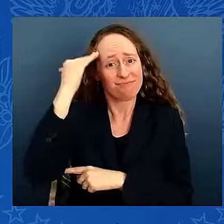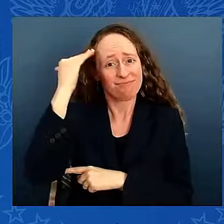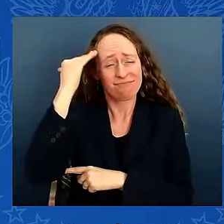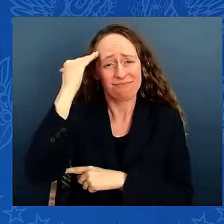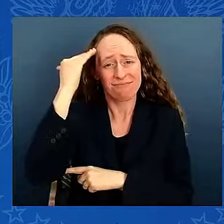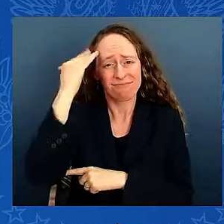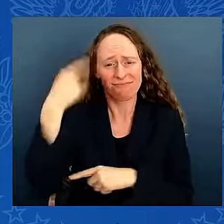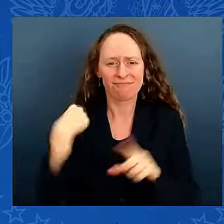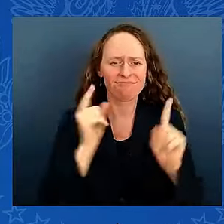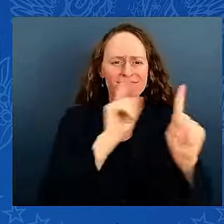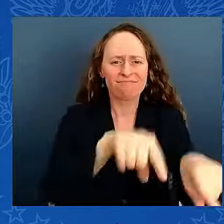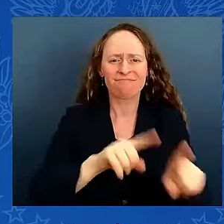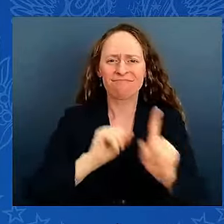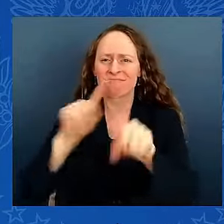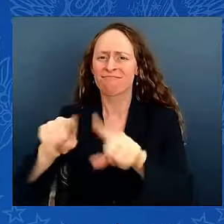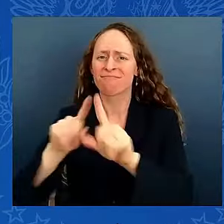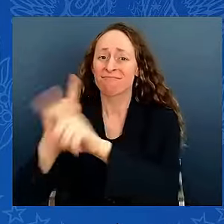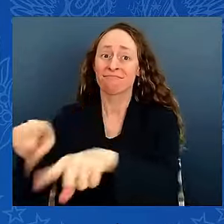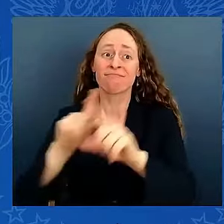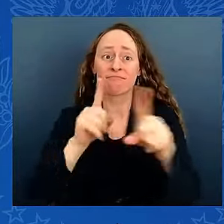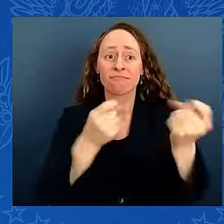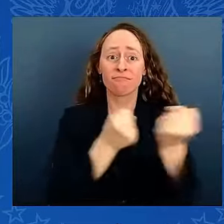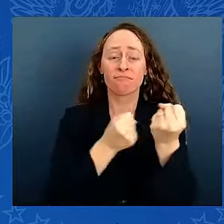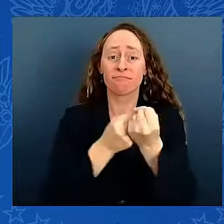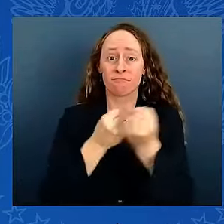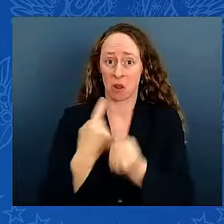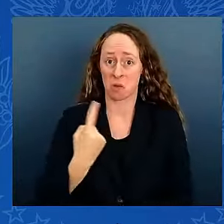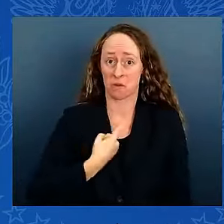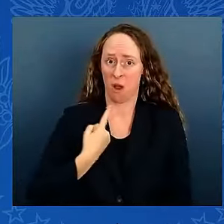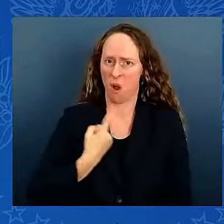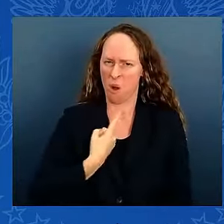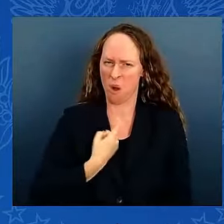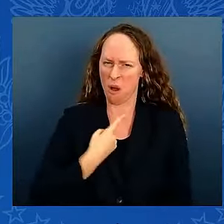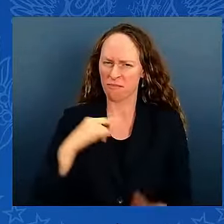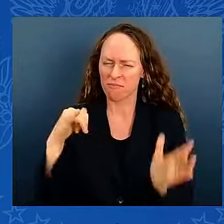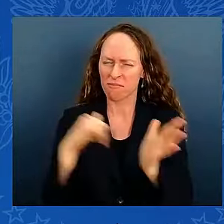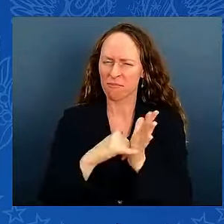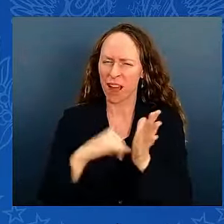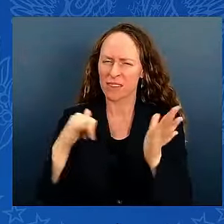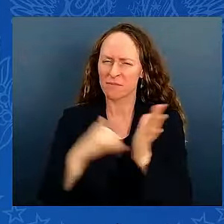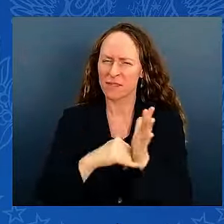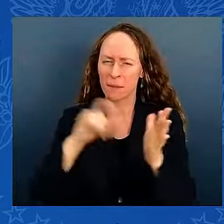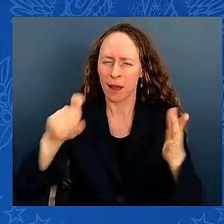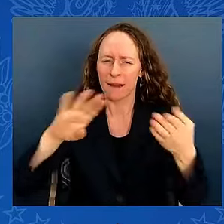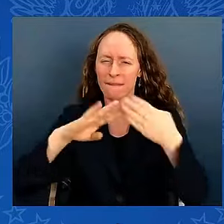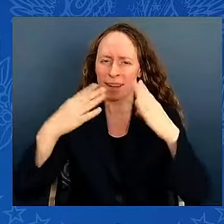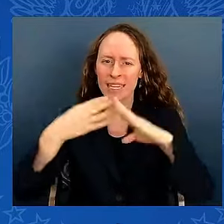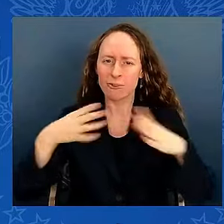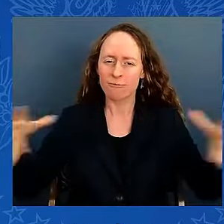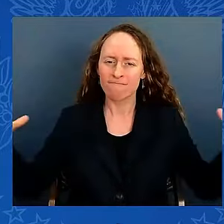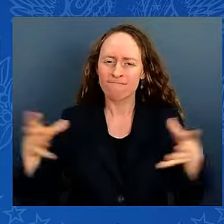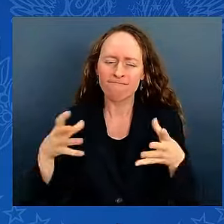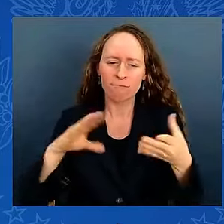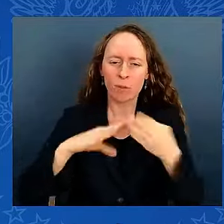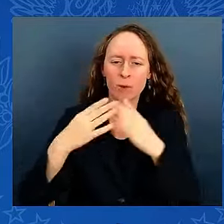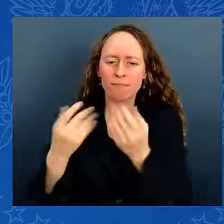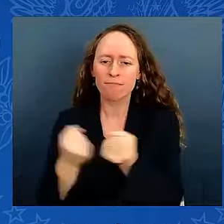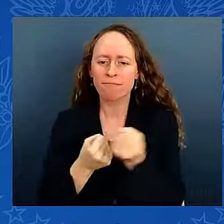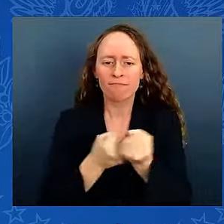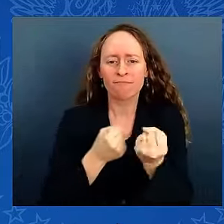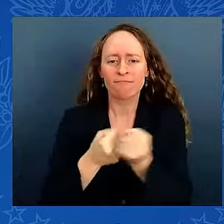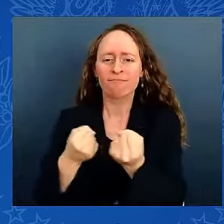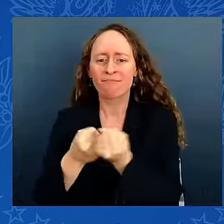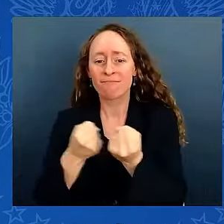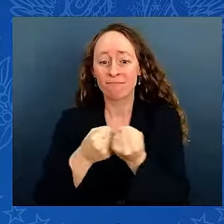village. Each athlete here today is here because contributions others made, sometimes small and sometimes big acts of